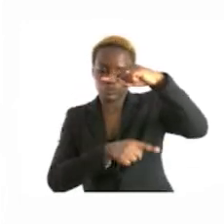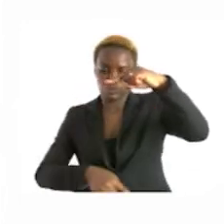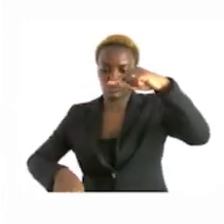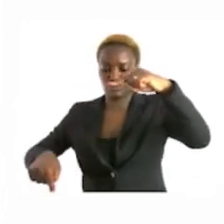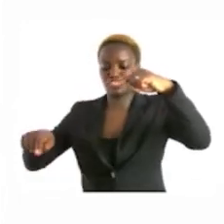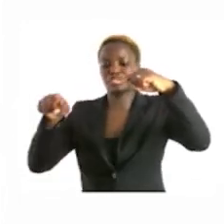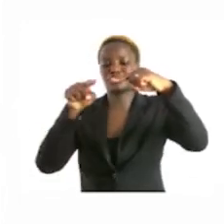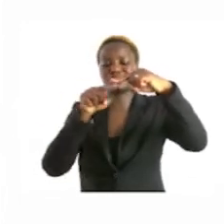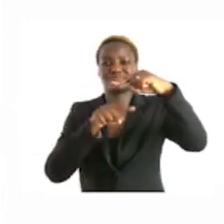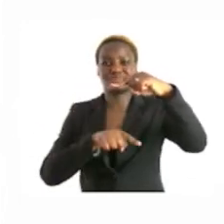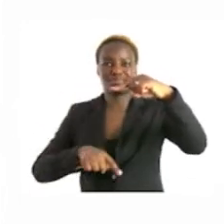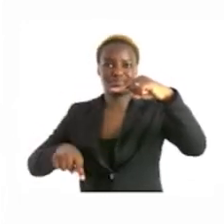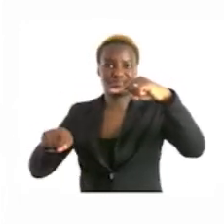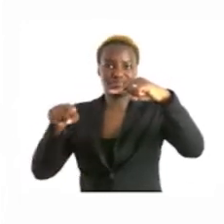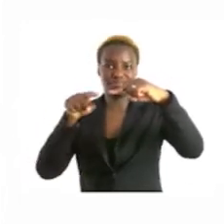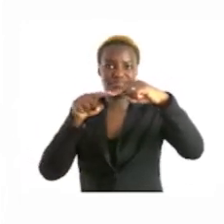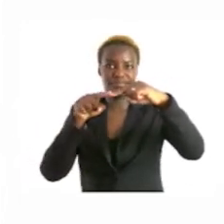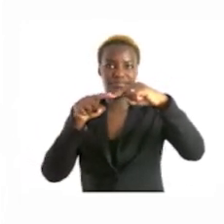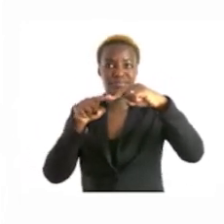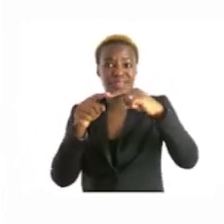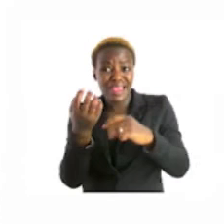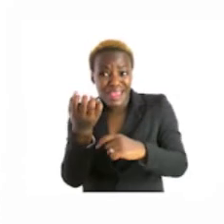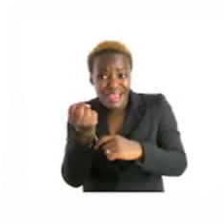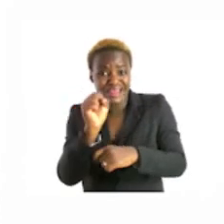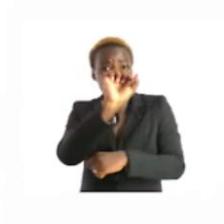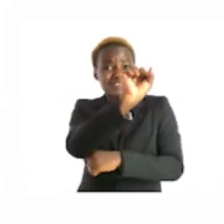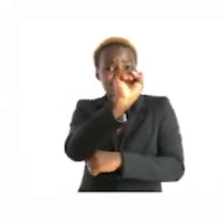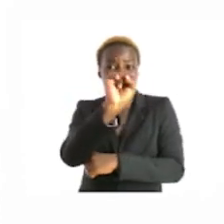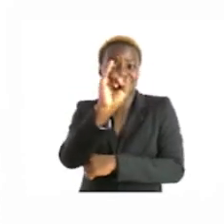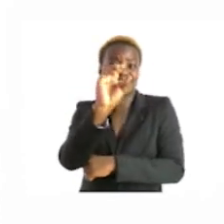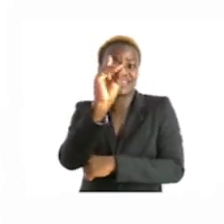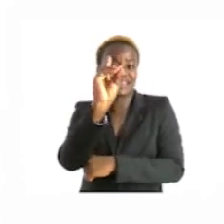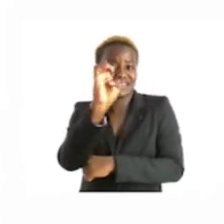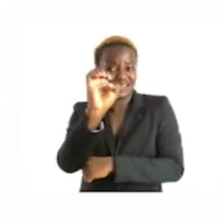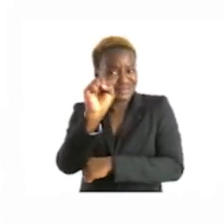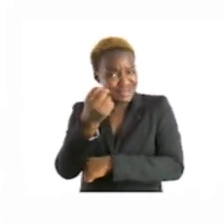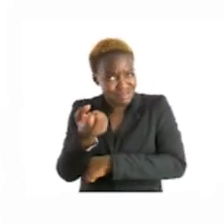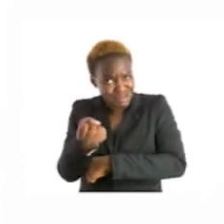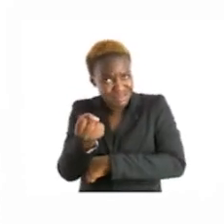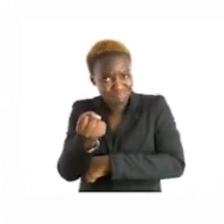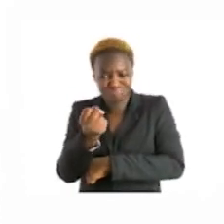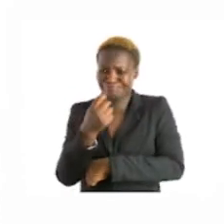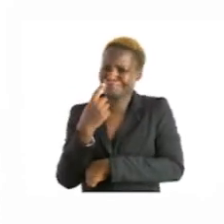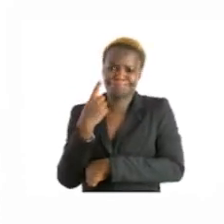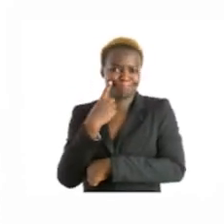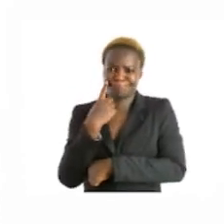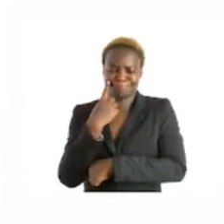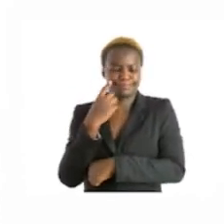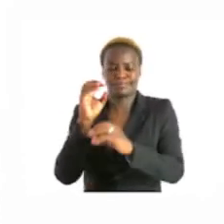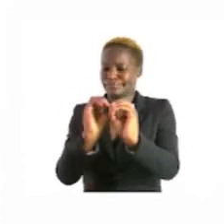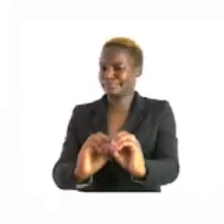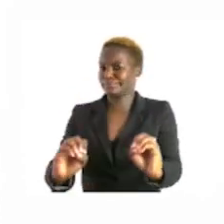think this shape has the sides? I don't think so. Do you think it should also have